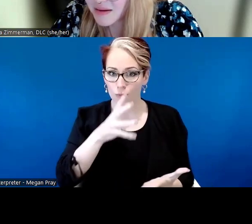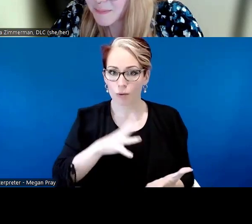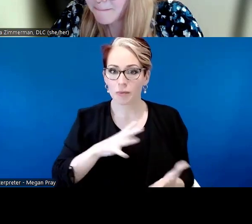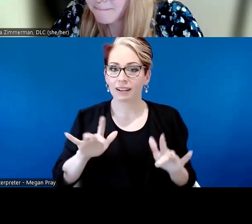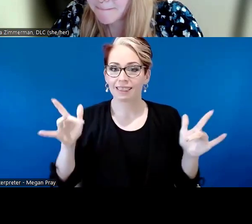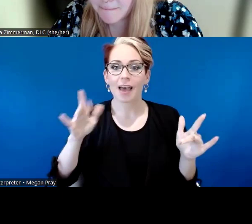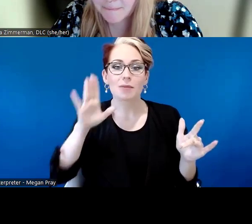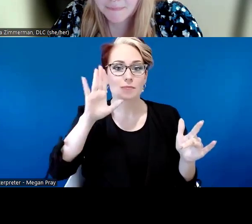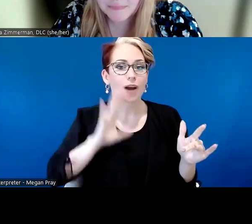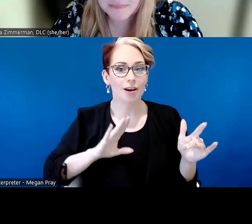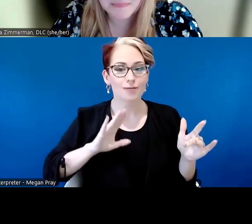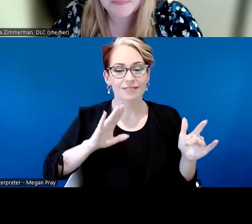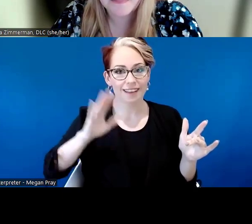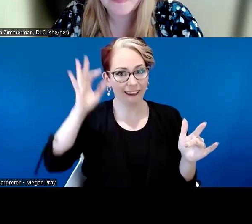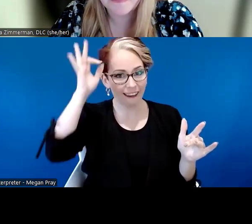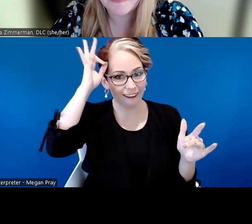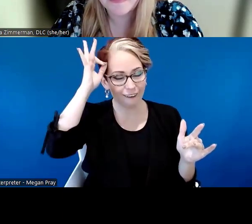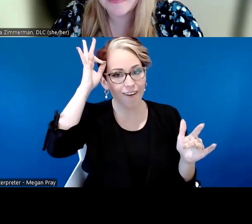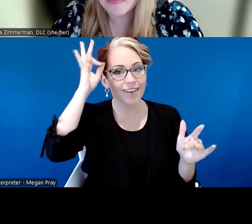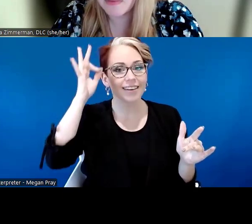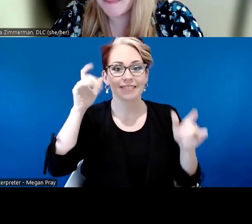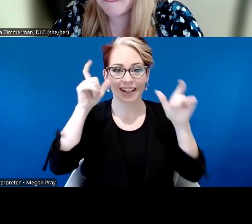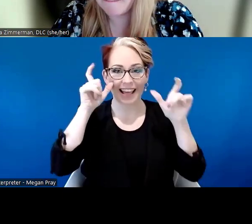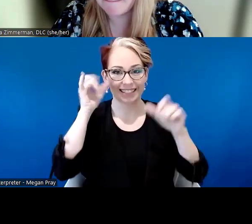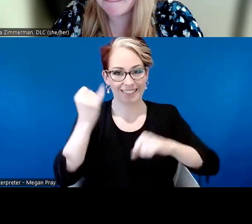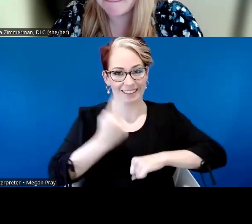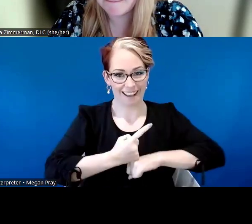hair, and I am wearing glasses today.